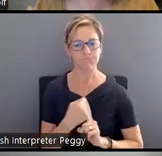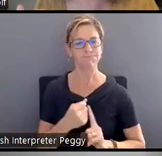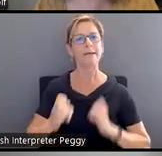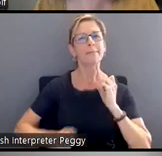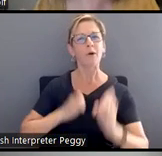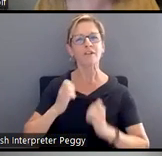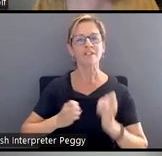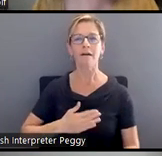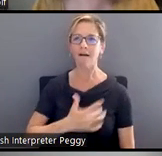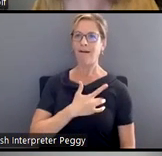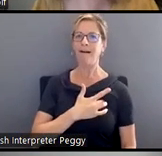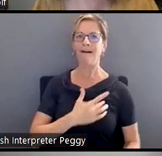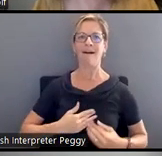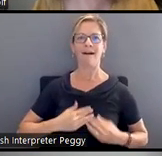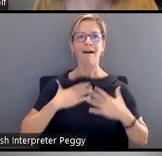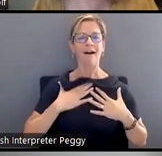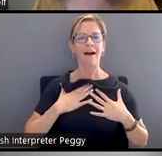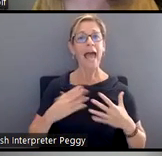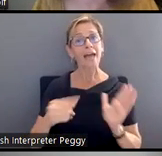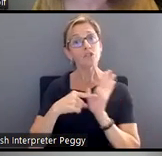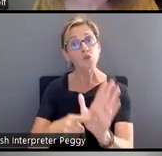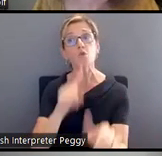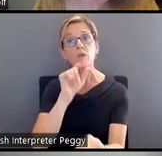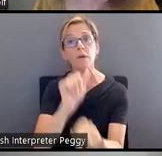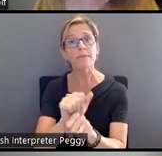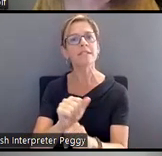of real benefits to our clientele.